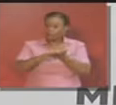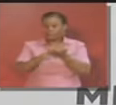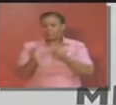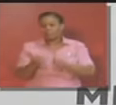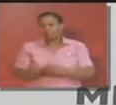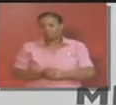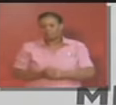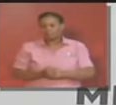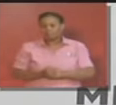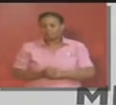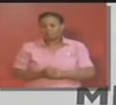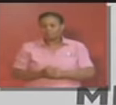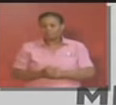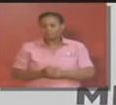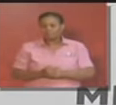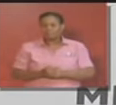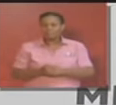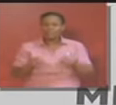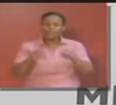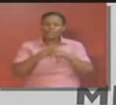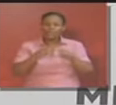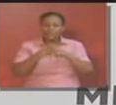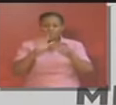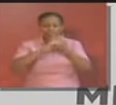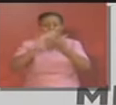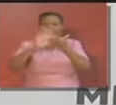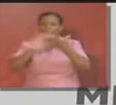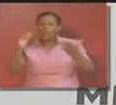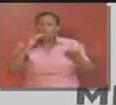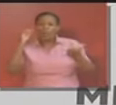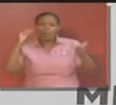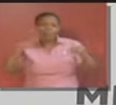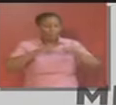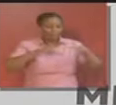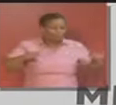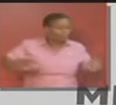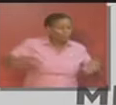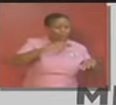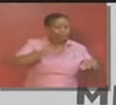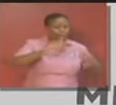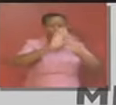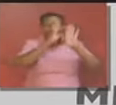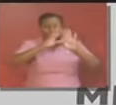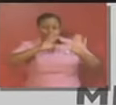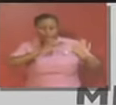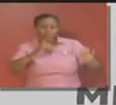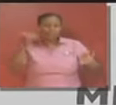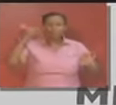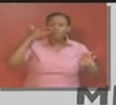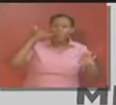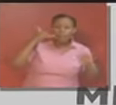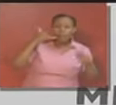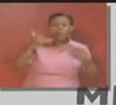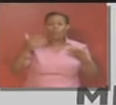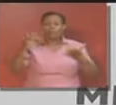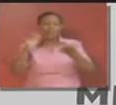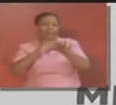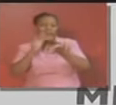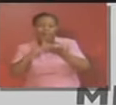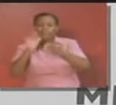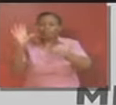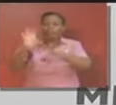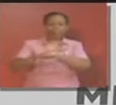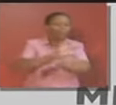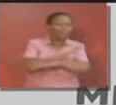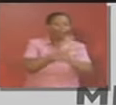tabletops, doorknobs, but cell phones. These days, our children are using tablets quite a lot so that they can get